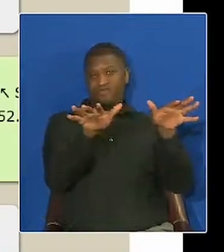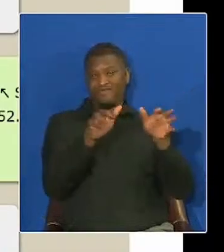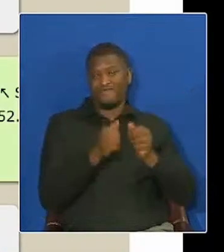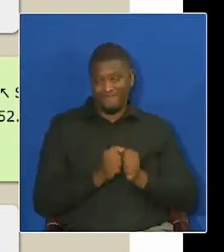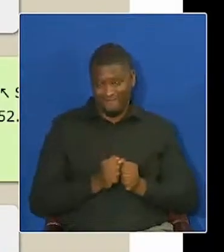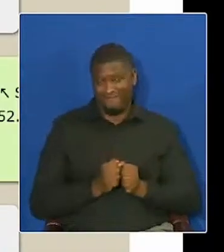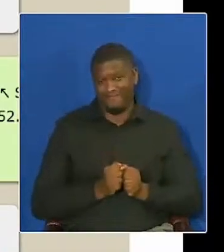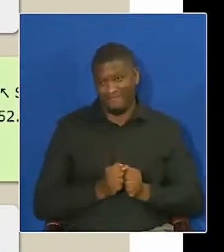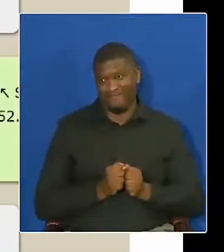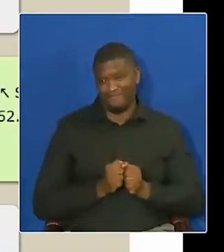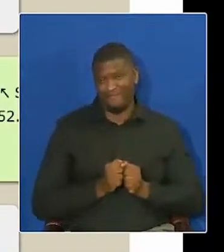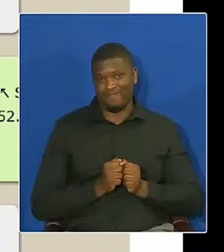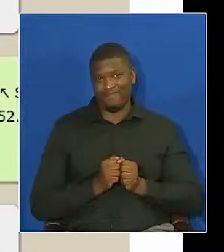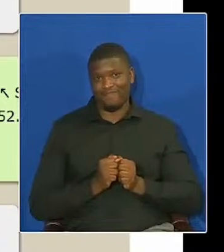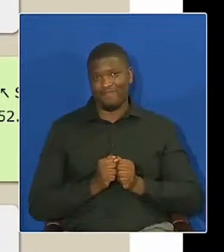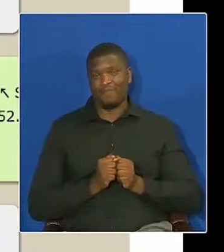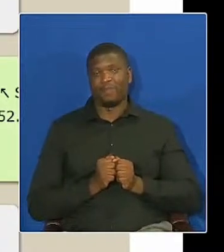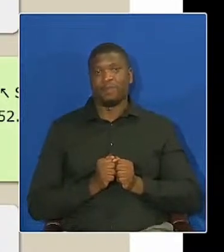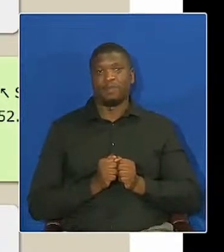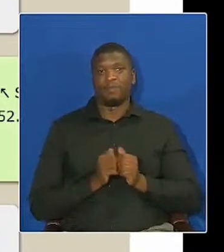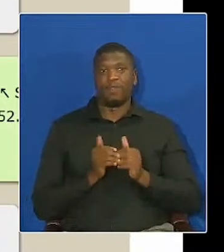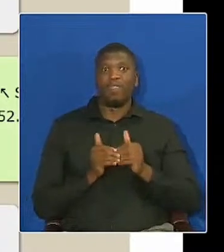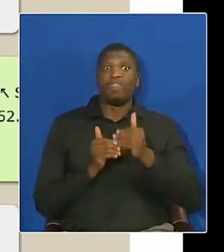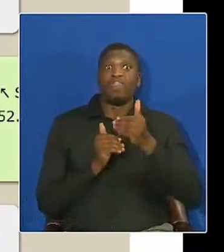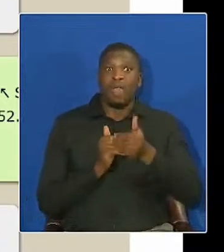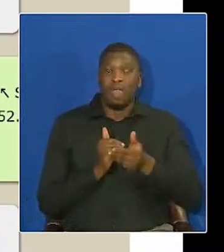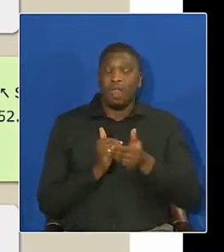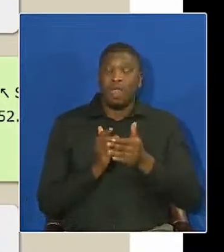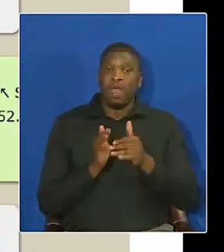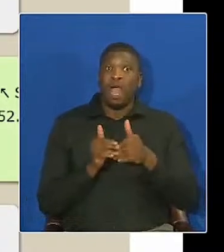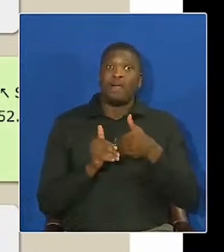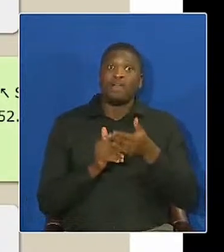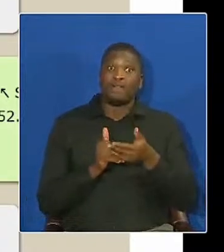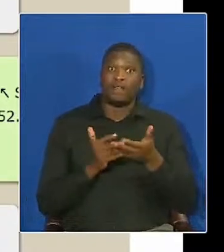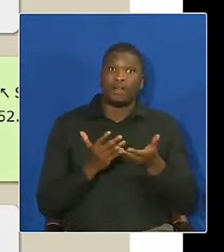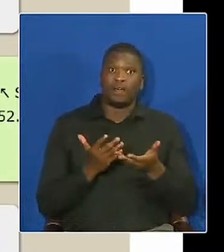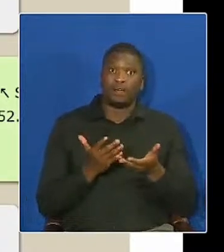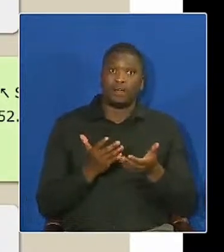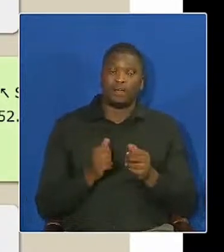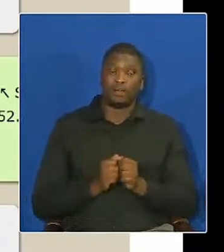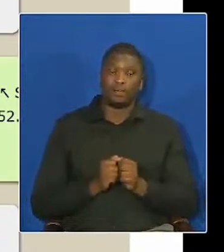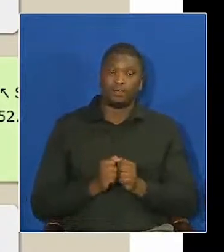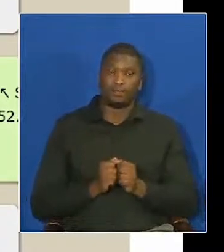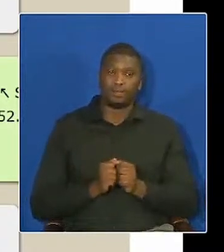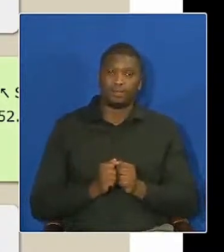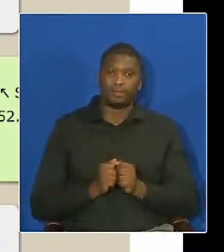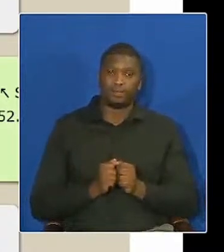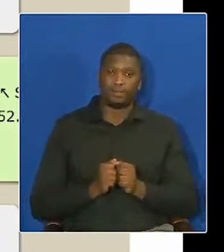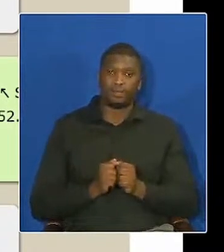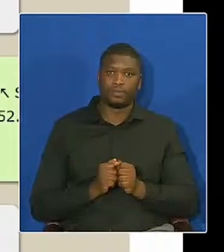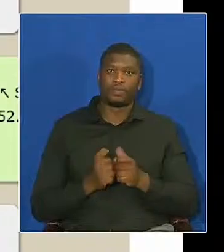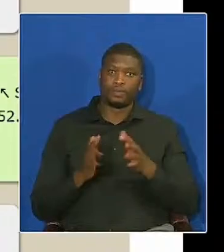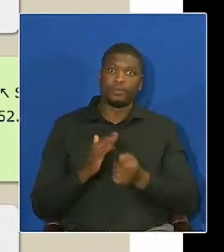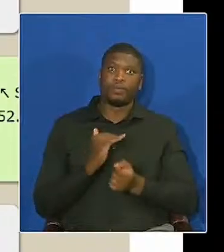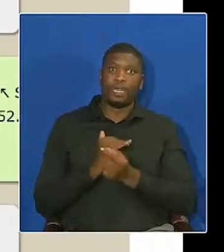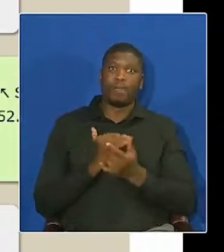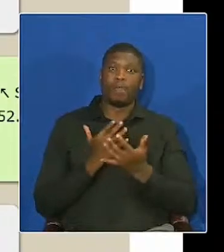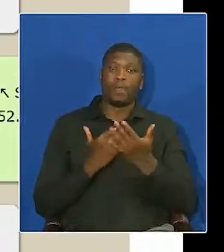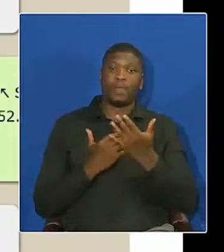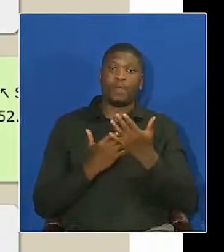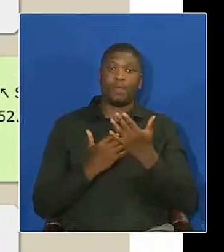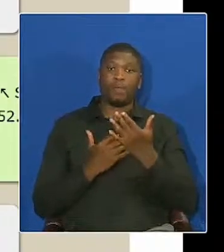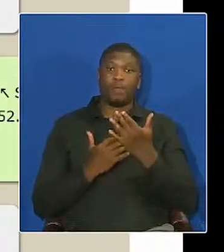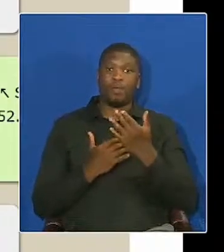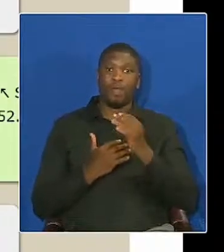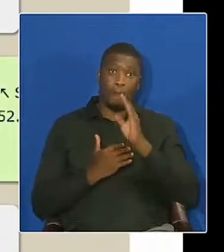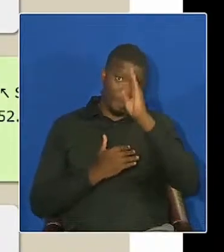or sent to him. Then that is followed by a call from